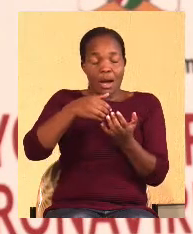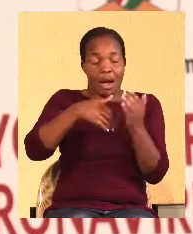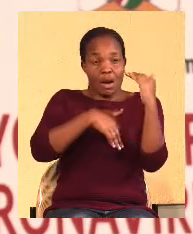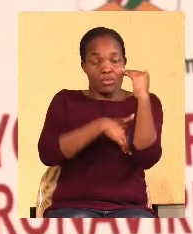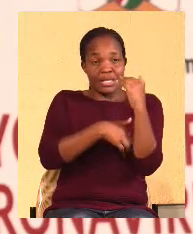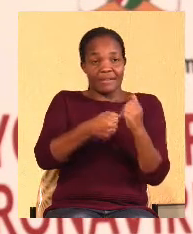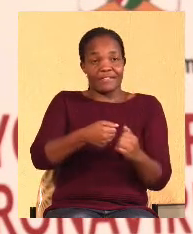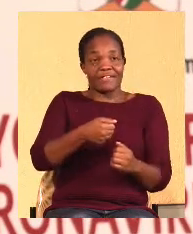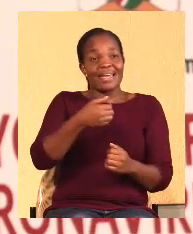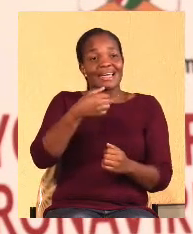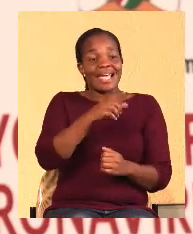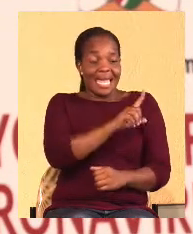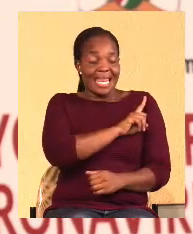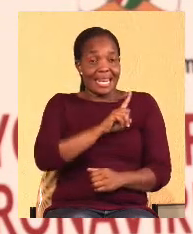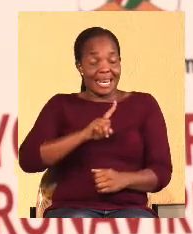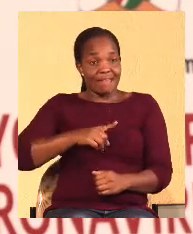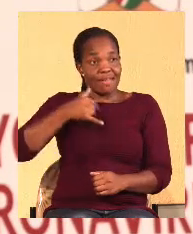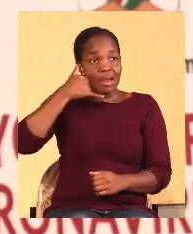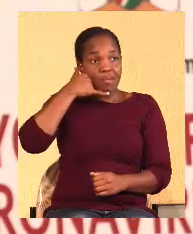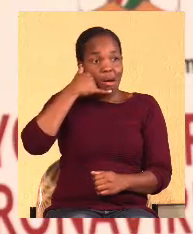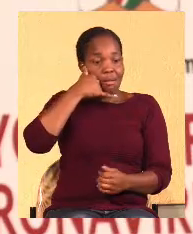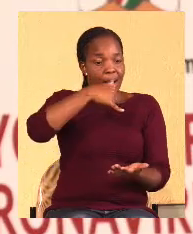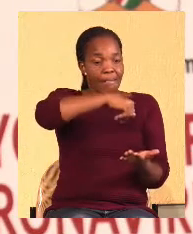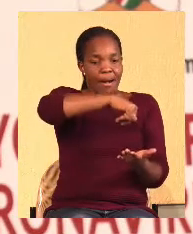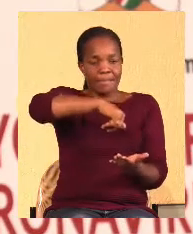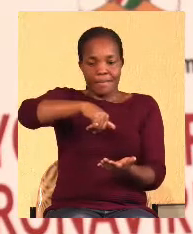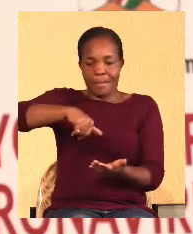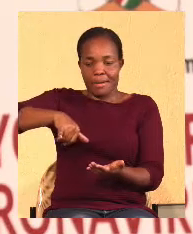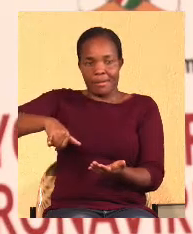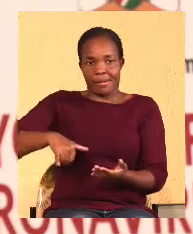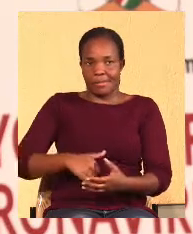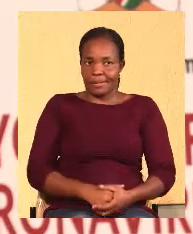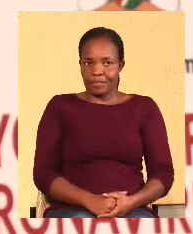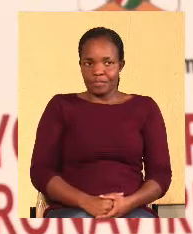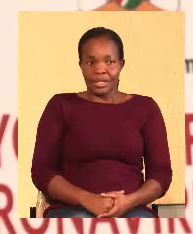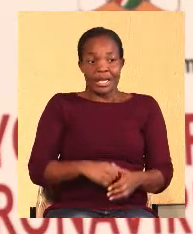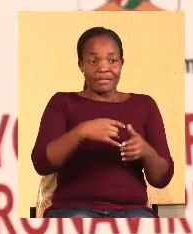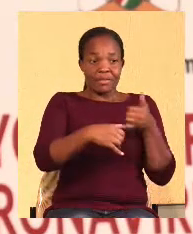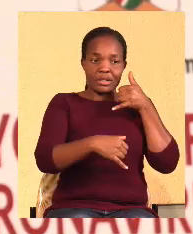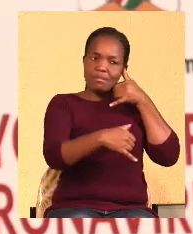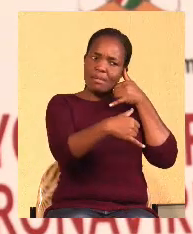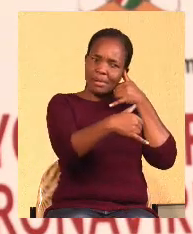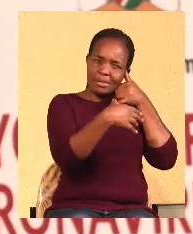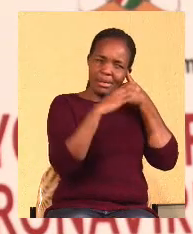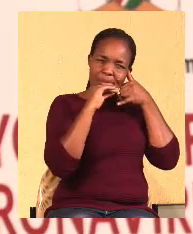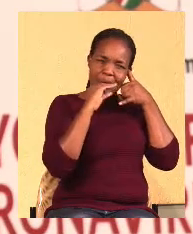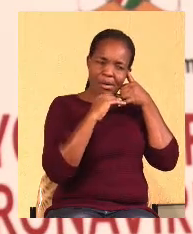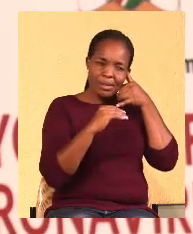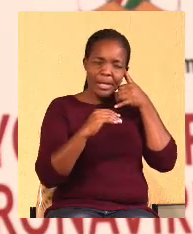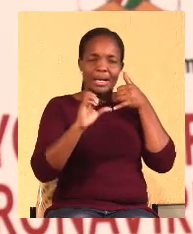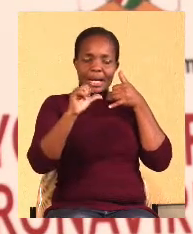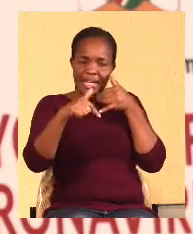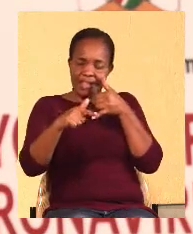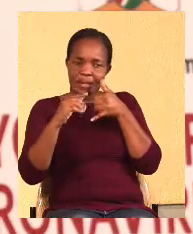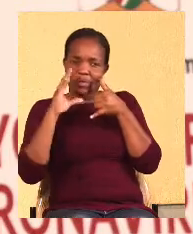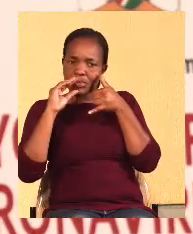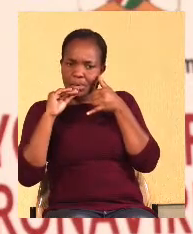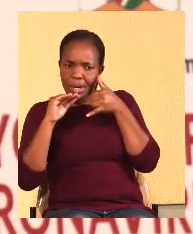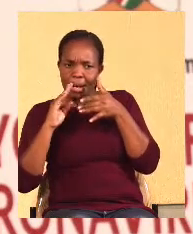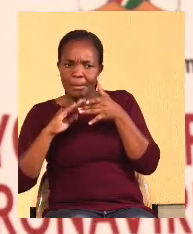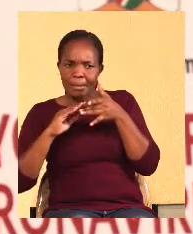and if each line, one line is talking about grants, one line is talking